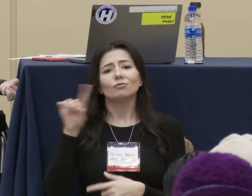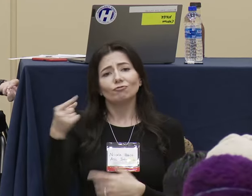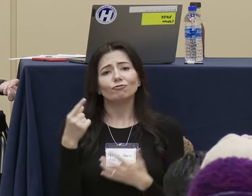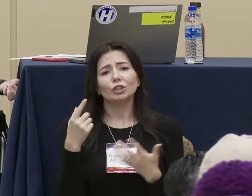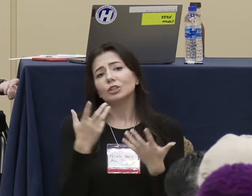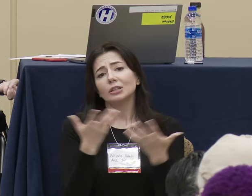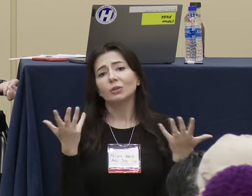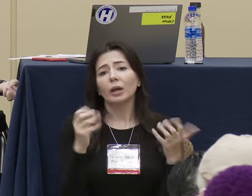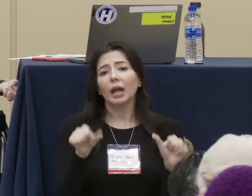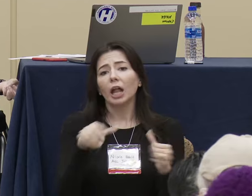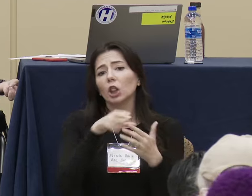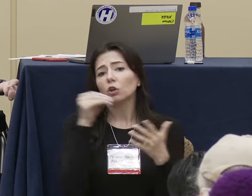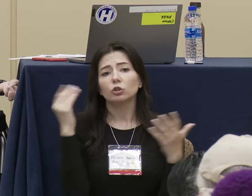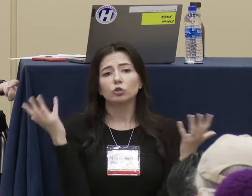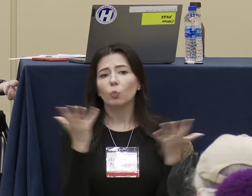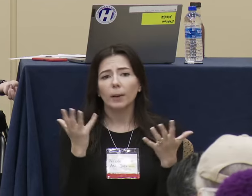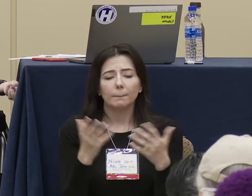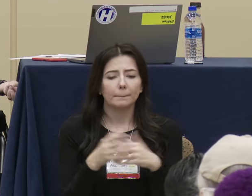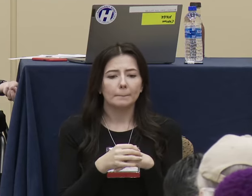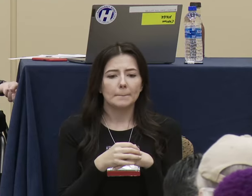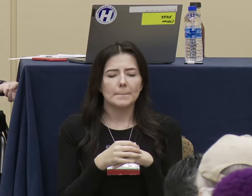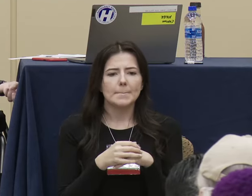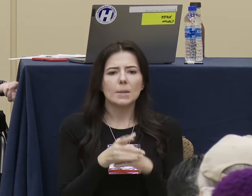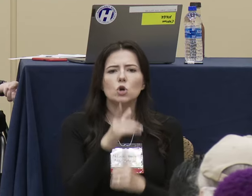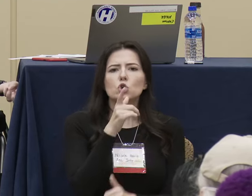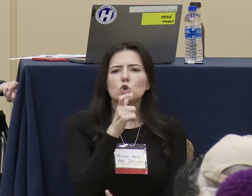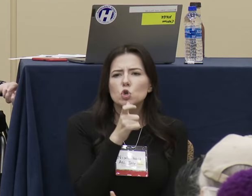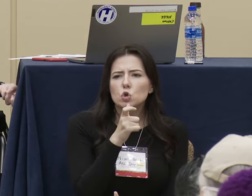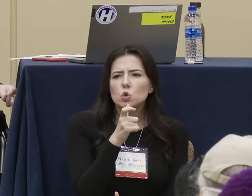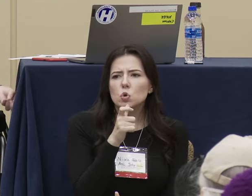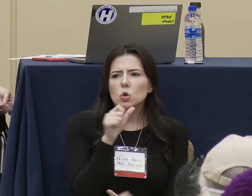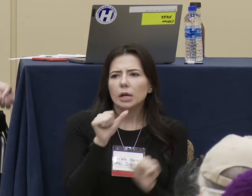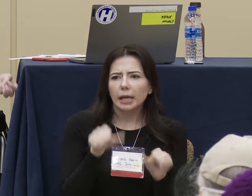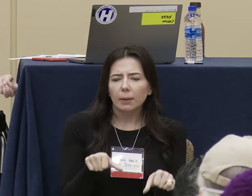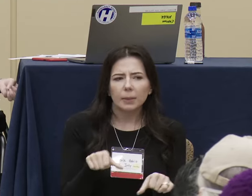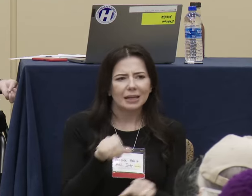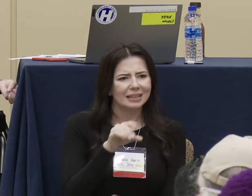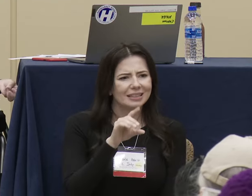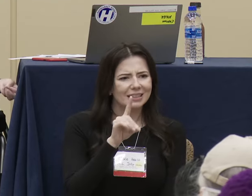important around who can be decarcerated.